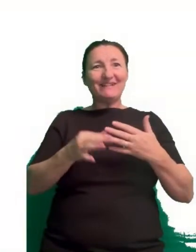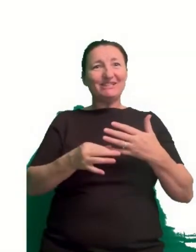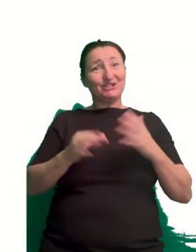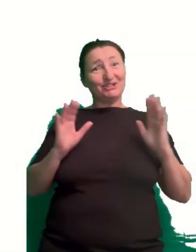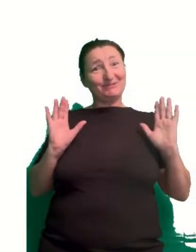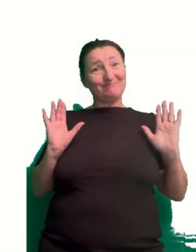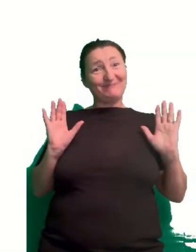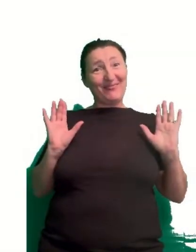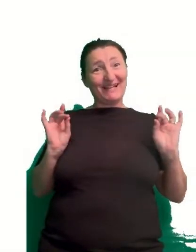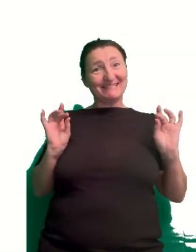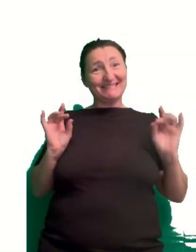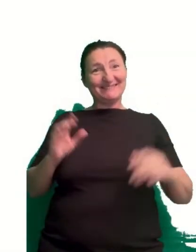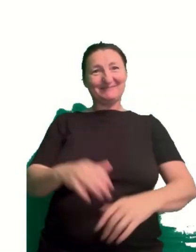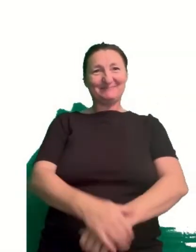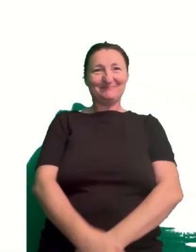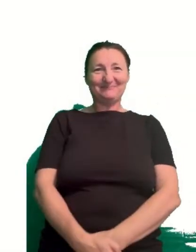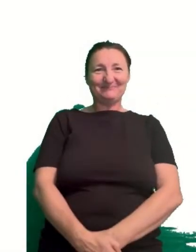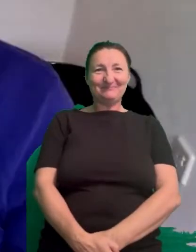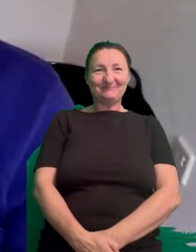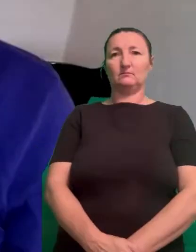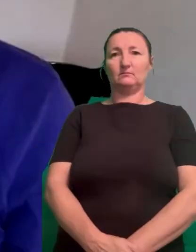all.